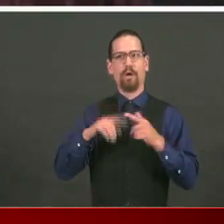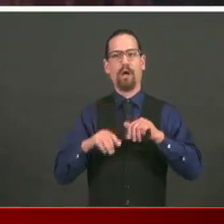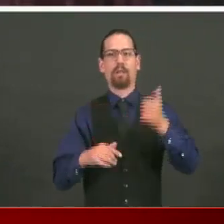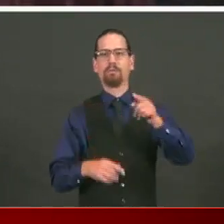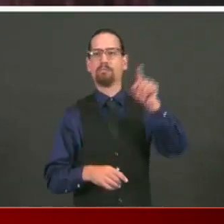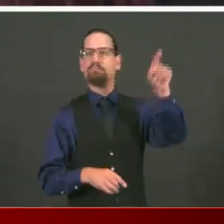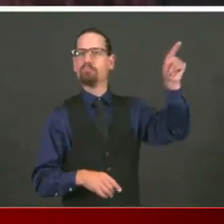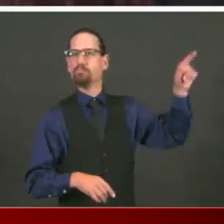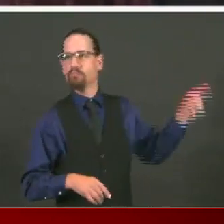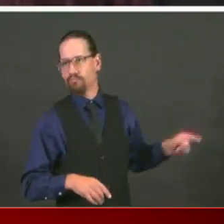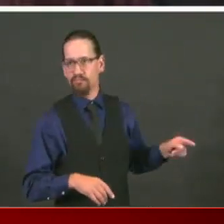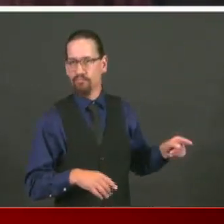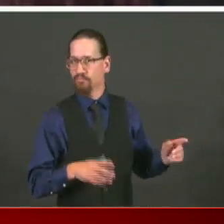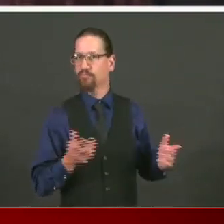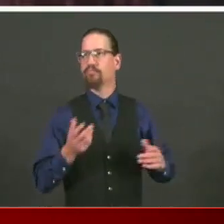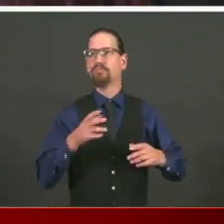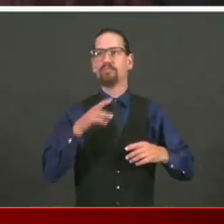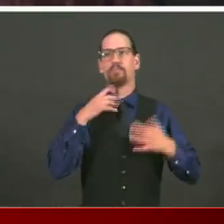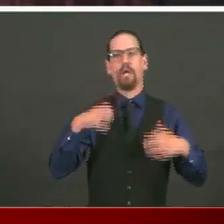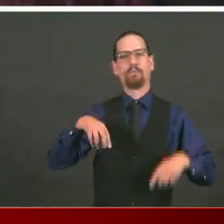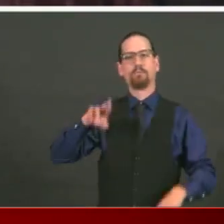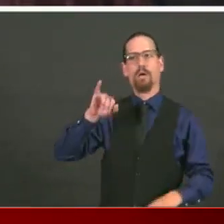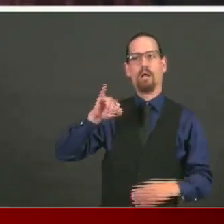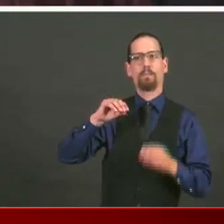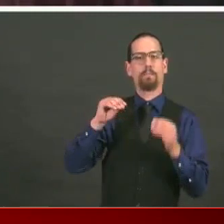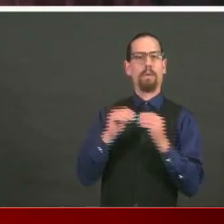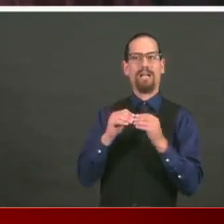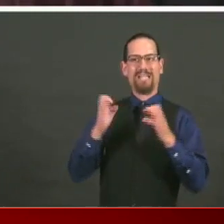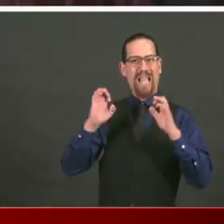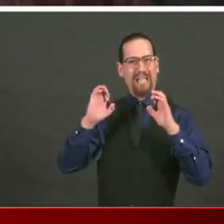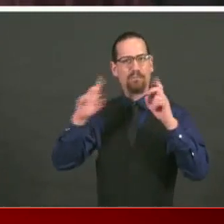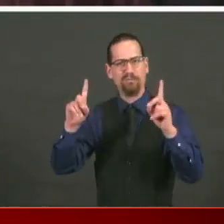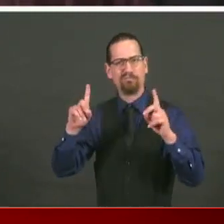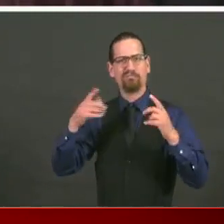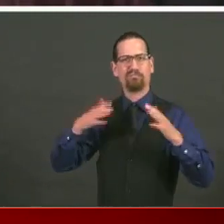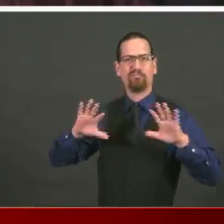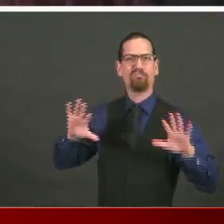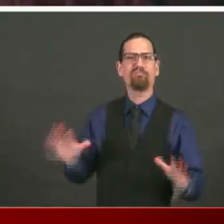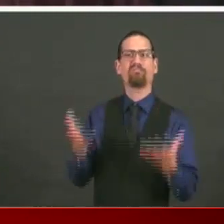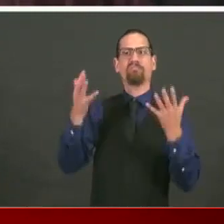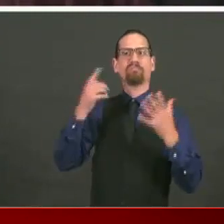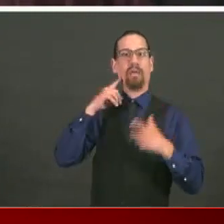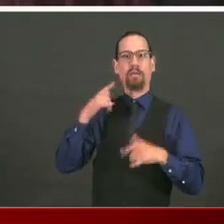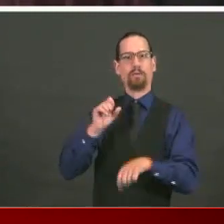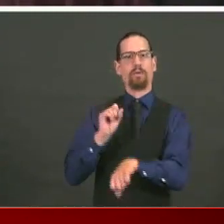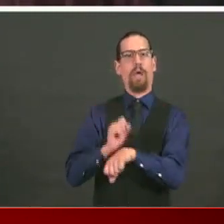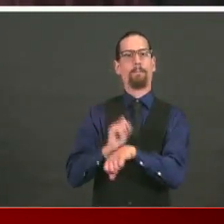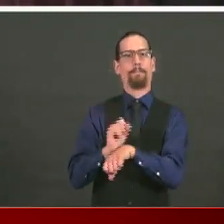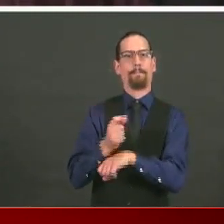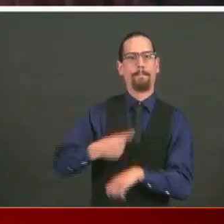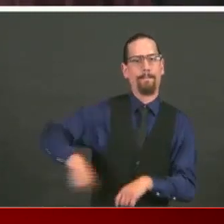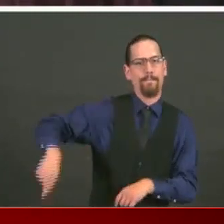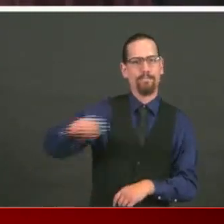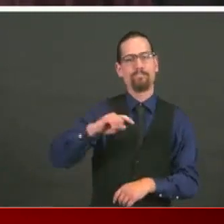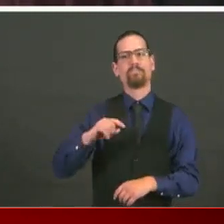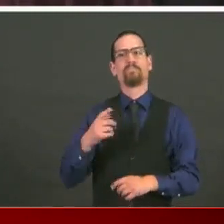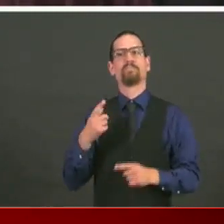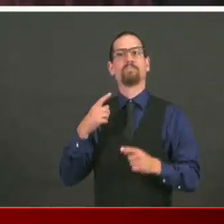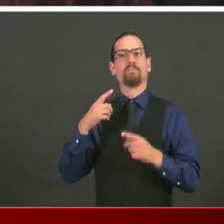highly educated workforce, to have skills and education to prepare workers for advanced